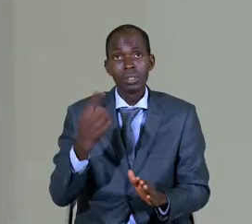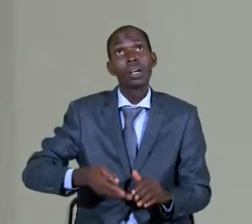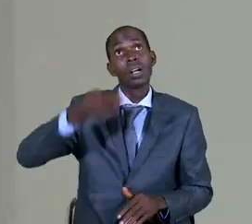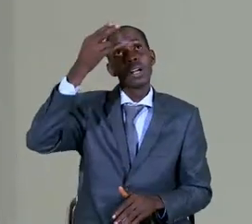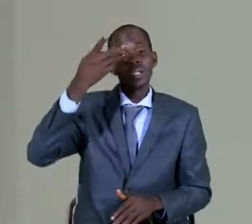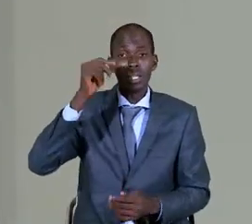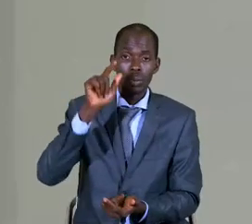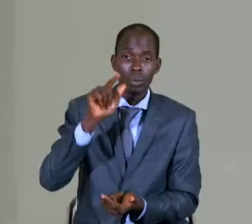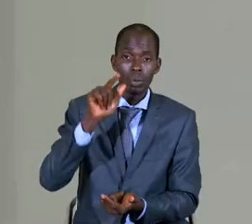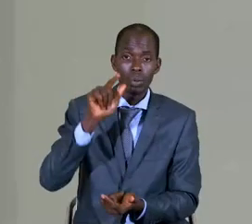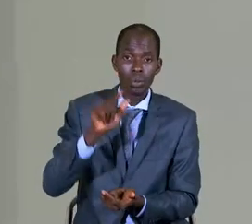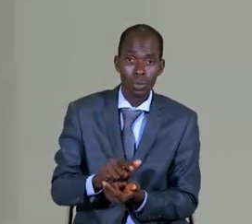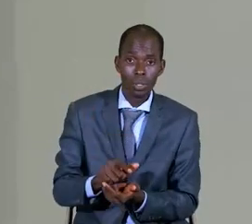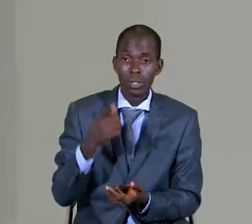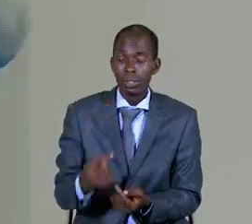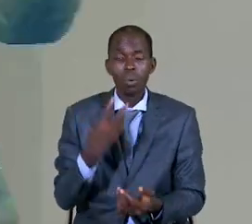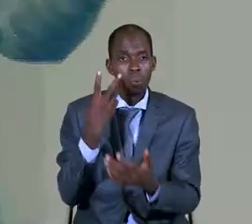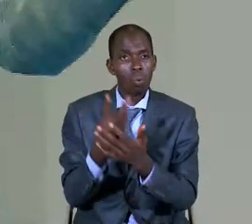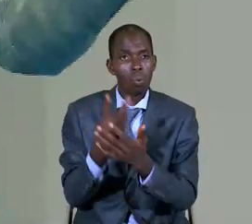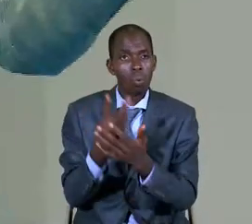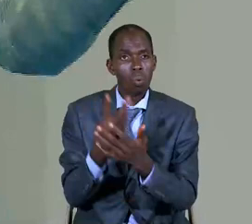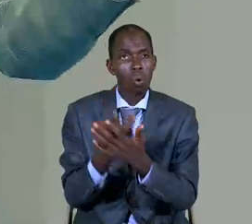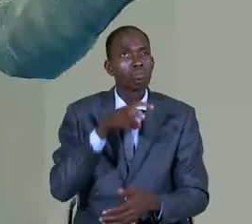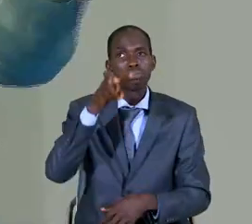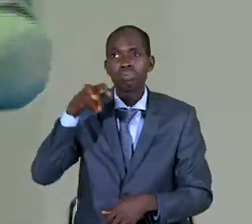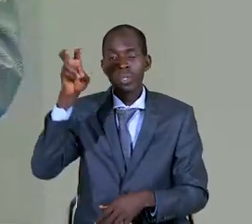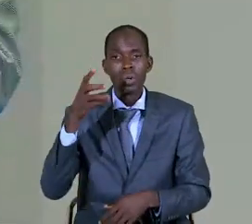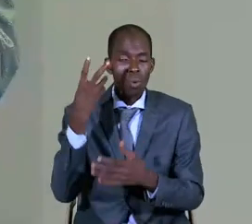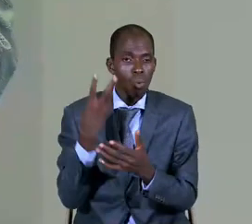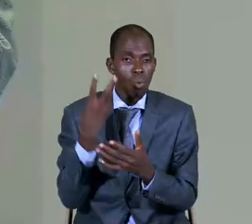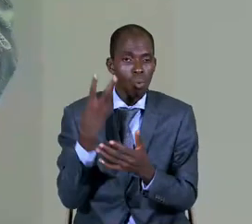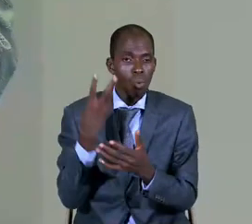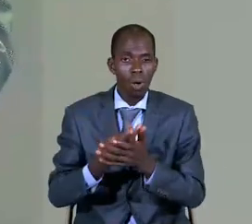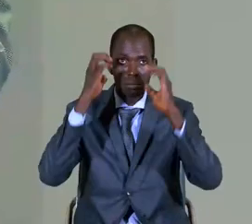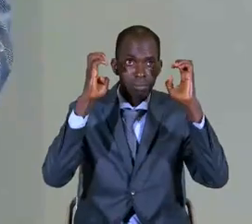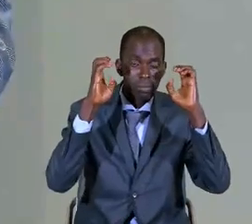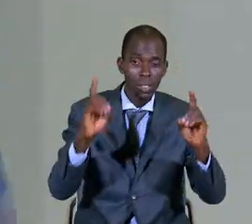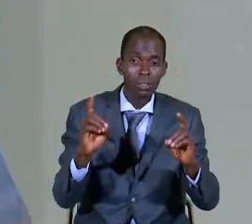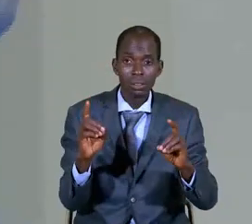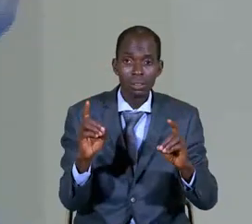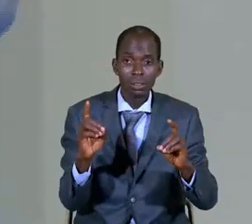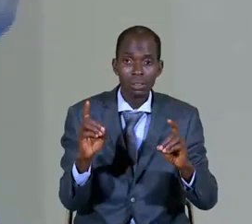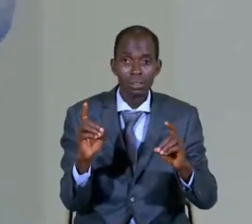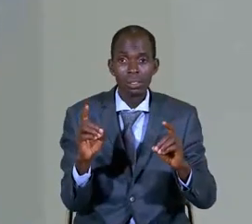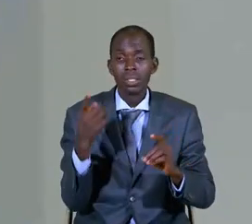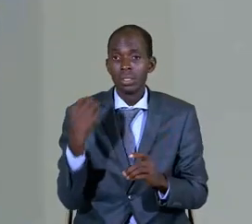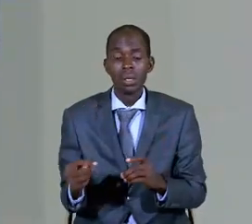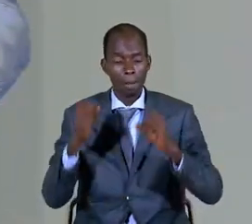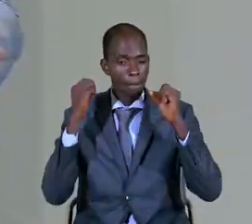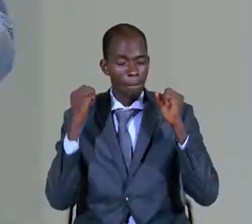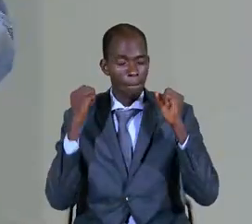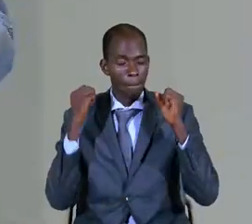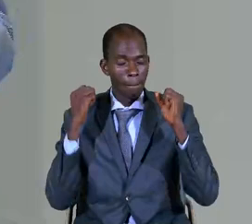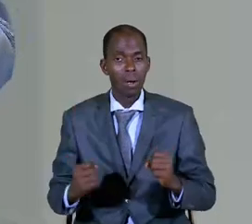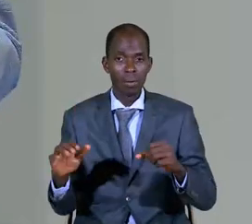low, the well-traveled, the well-enlightened, the well-educated, the powerful one,